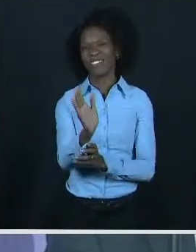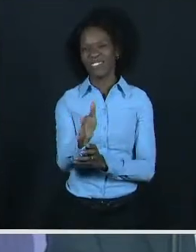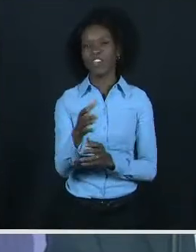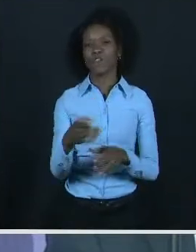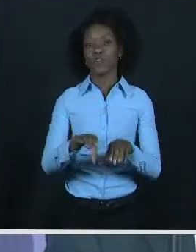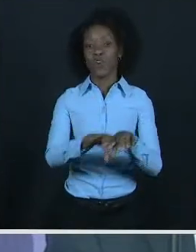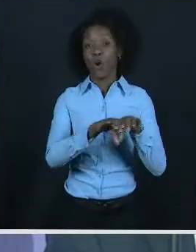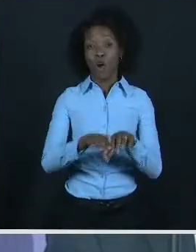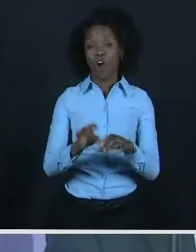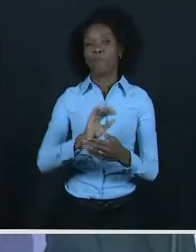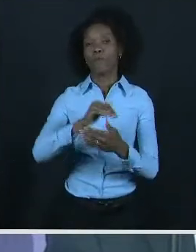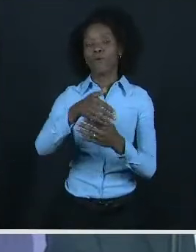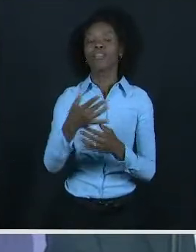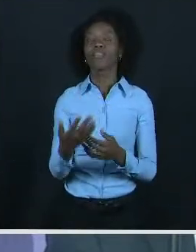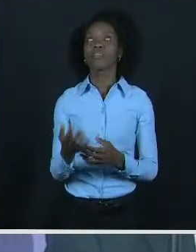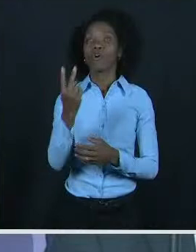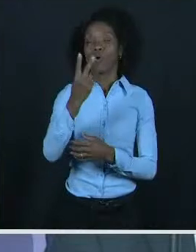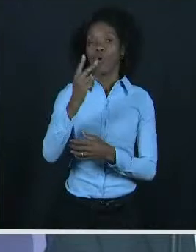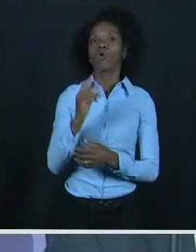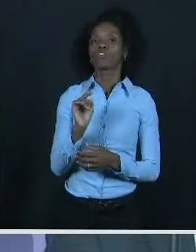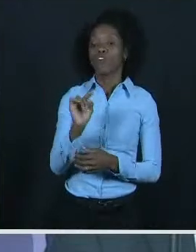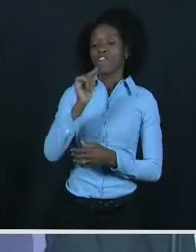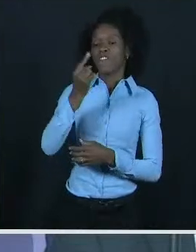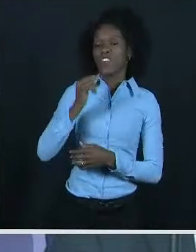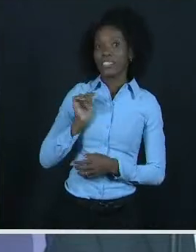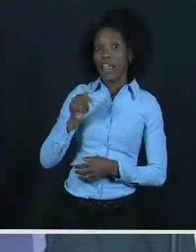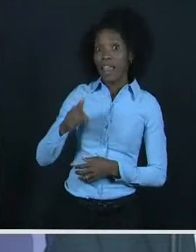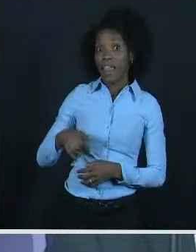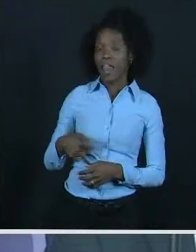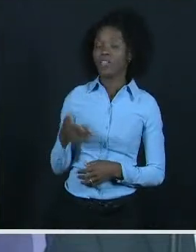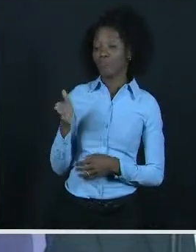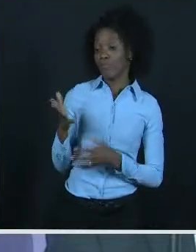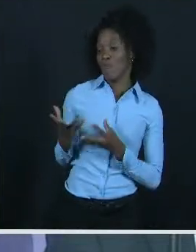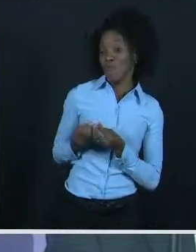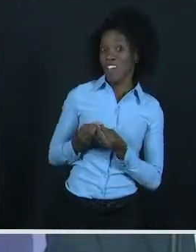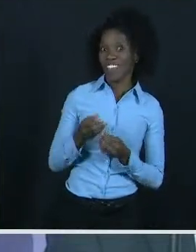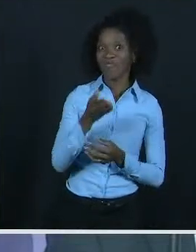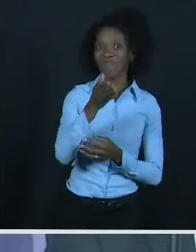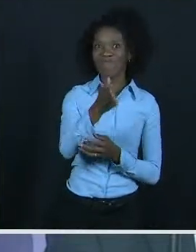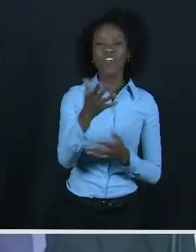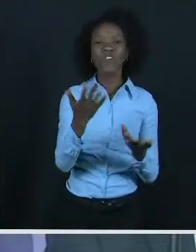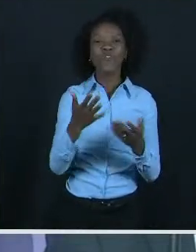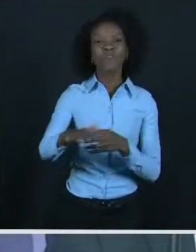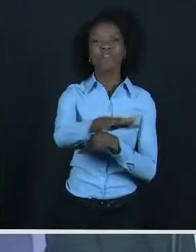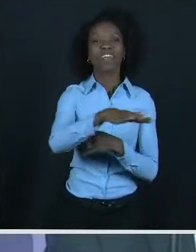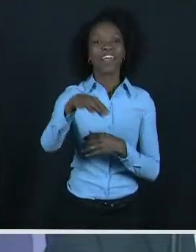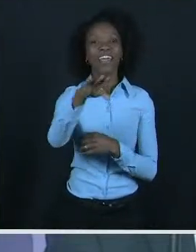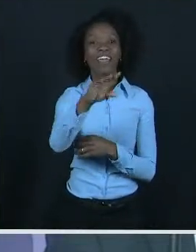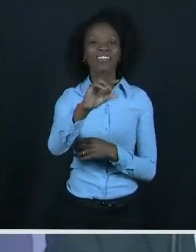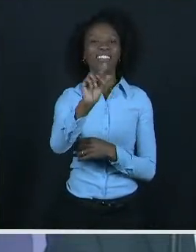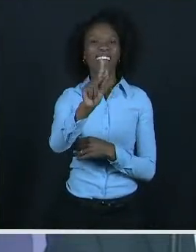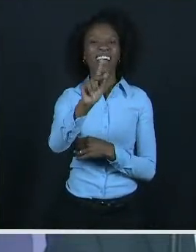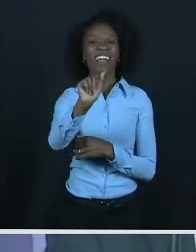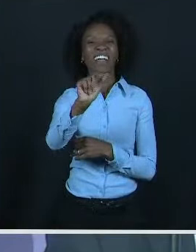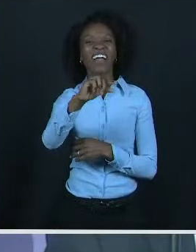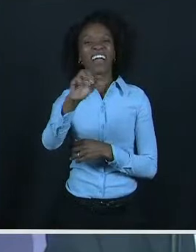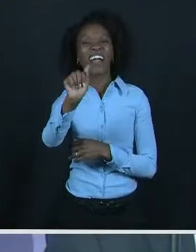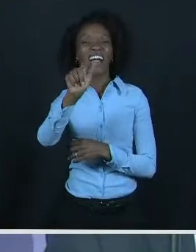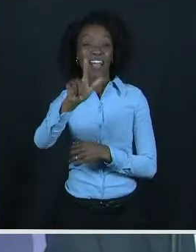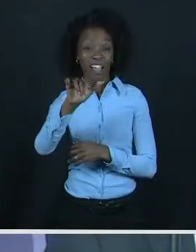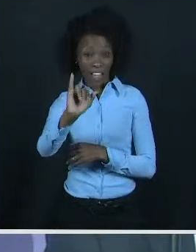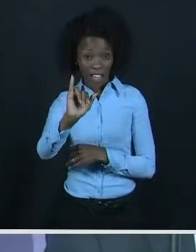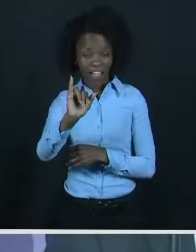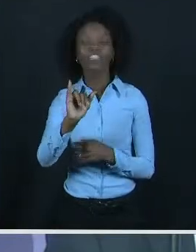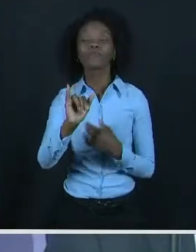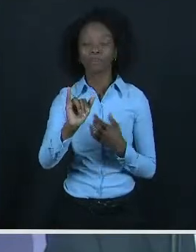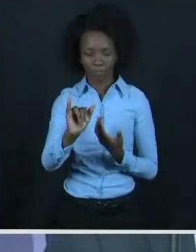Lady's husband, President Gallagher, was there with us in Kigali, those 56